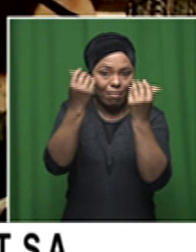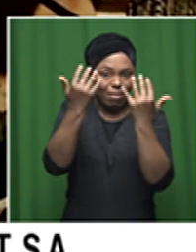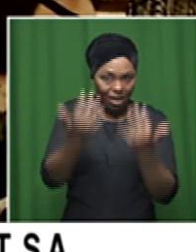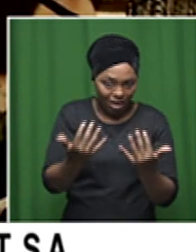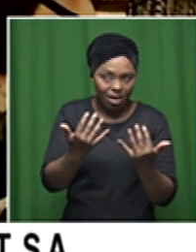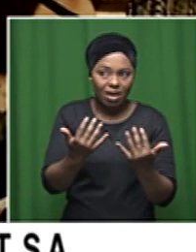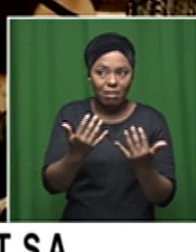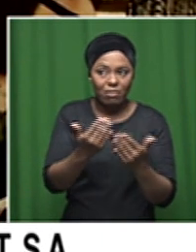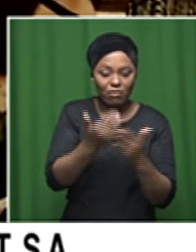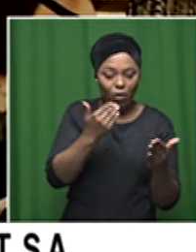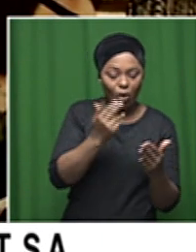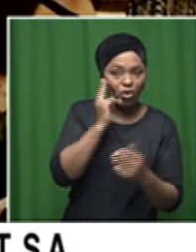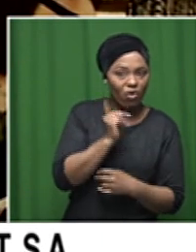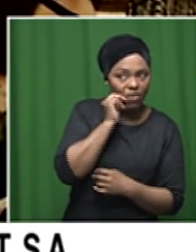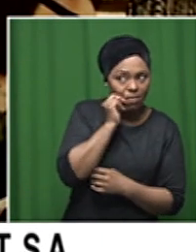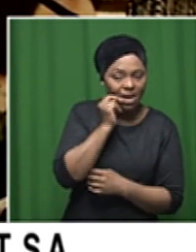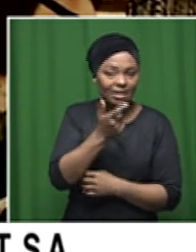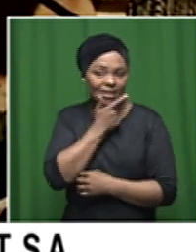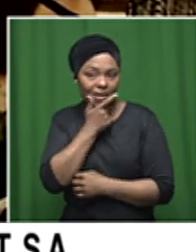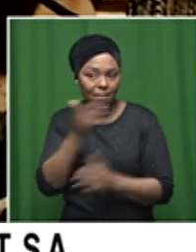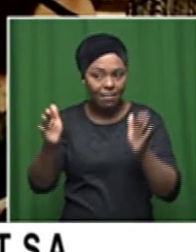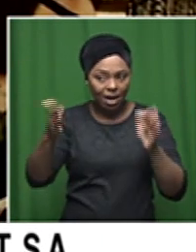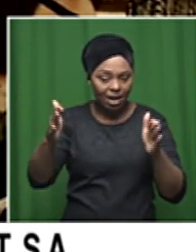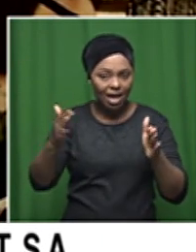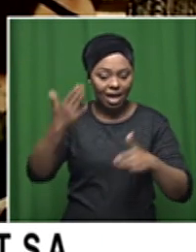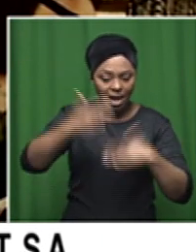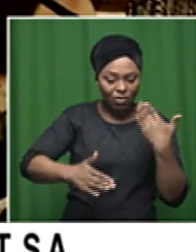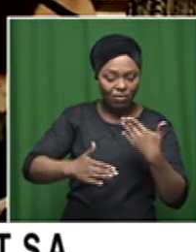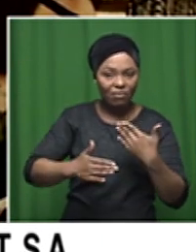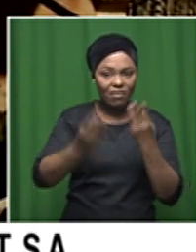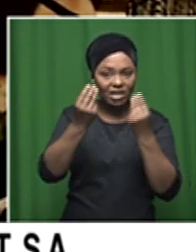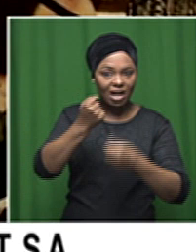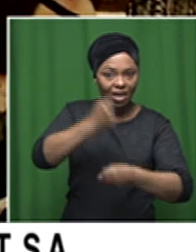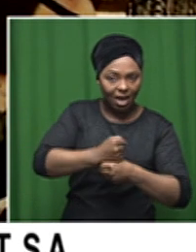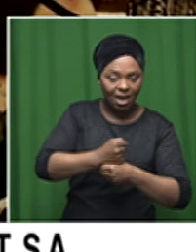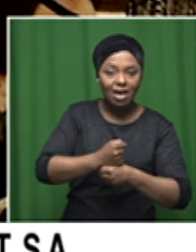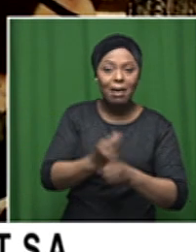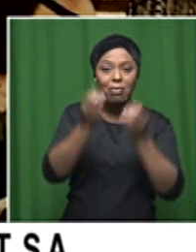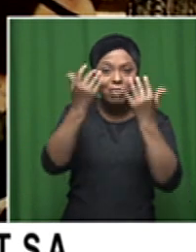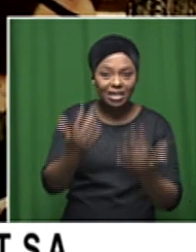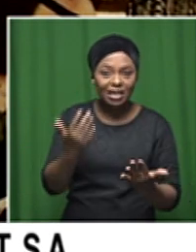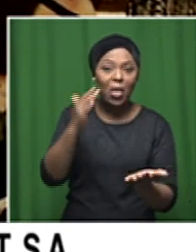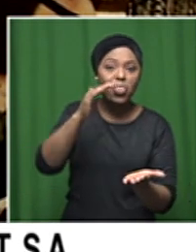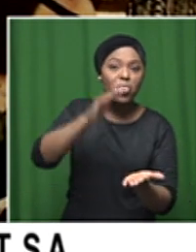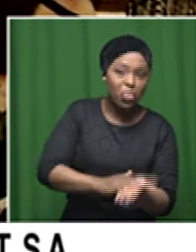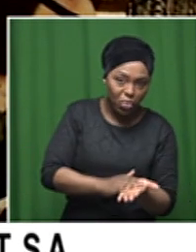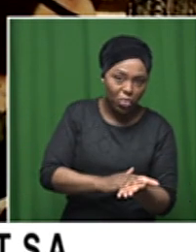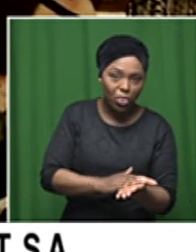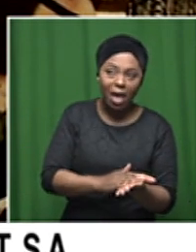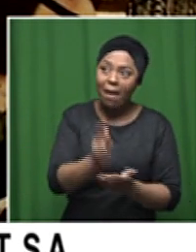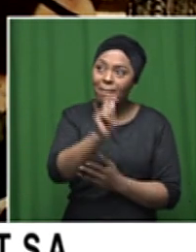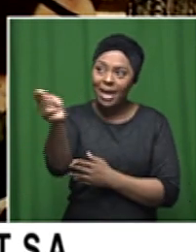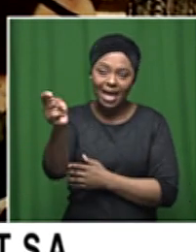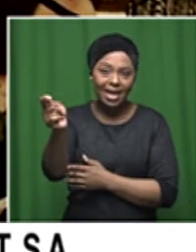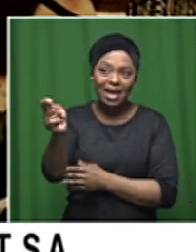November, December, before the end of financial year, the budget is depleted, and you'll find that we are unable to pay the